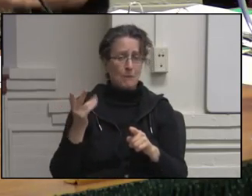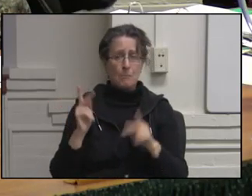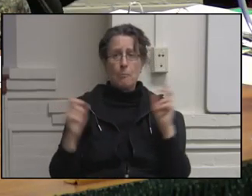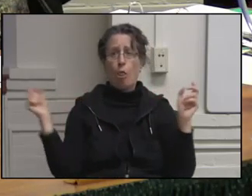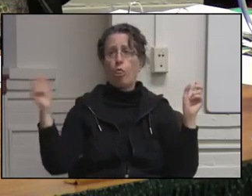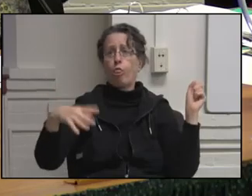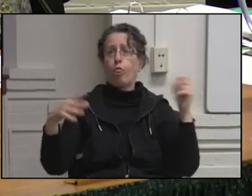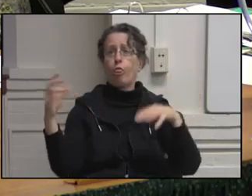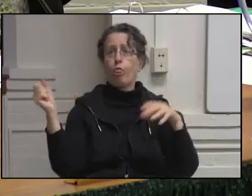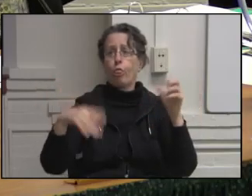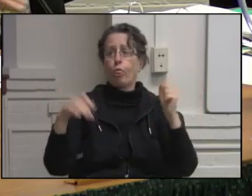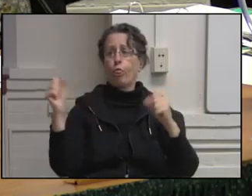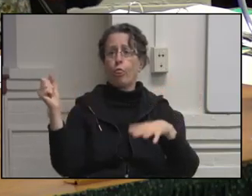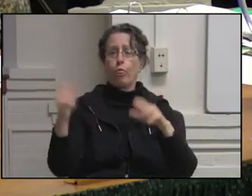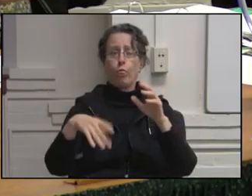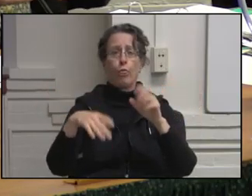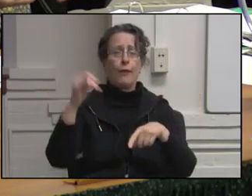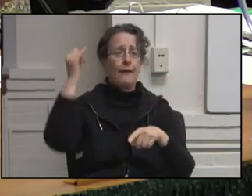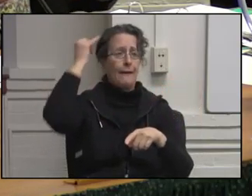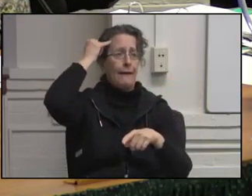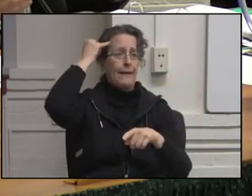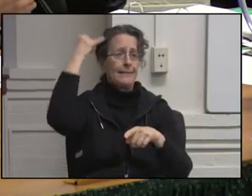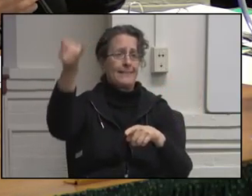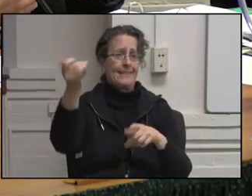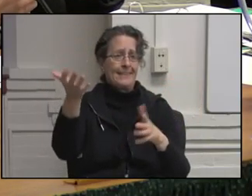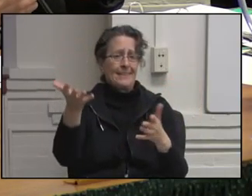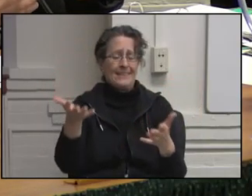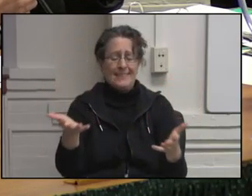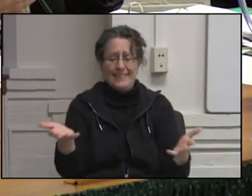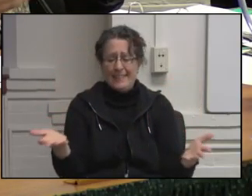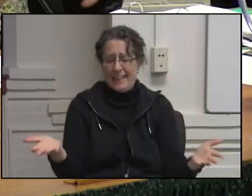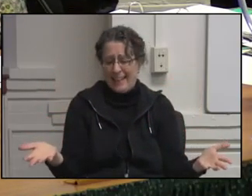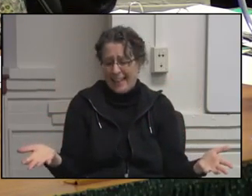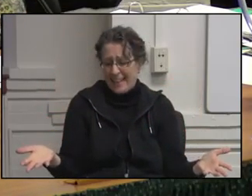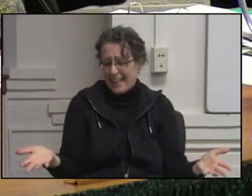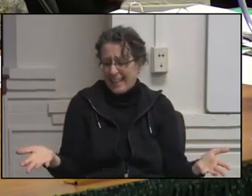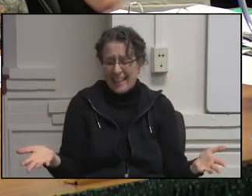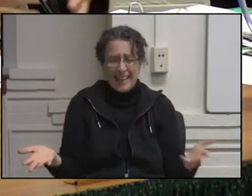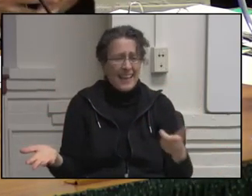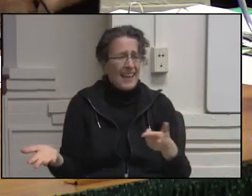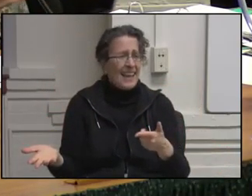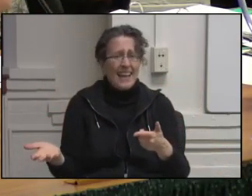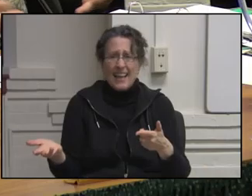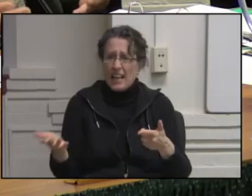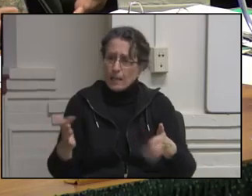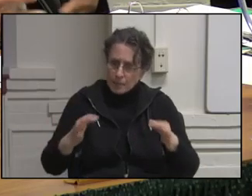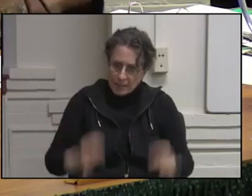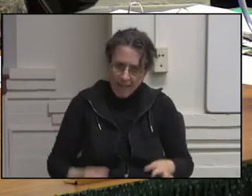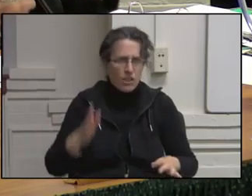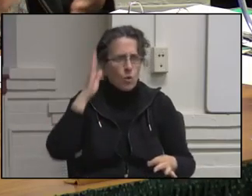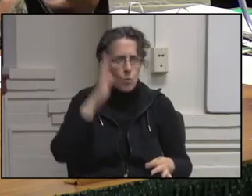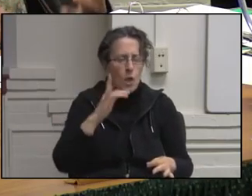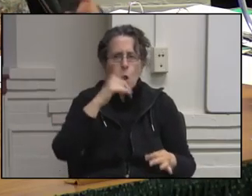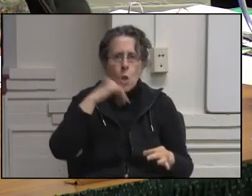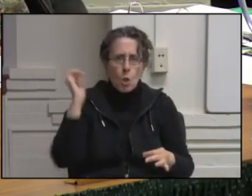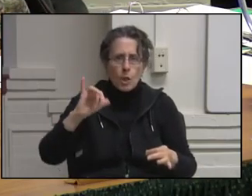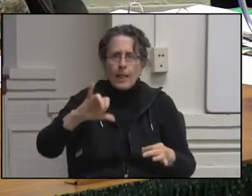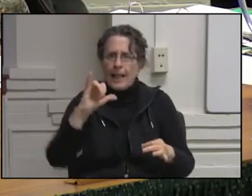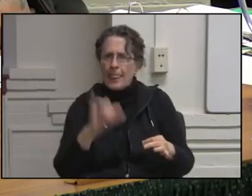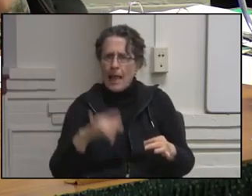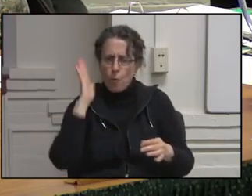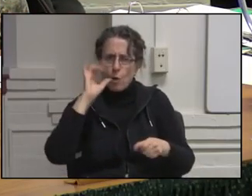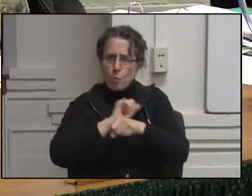then it becomes, and my word that I used last time we talked about this at length was squishy. It becomes very sort of amorphous